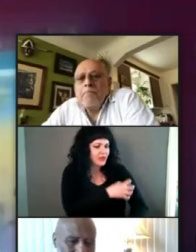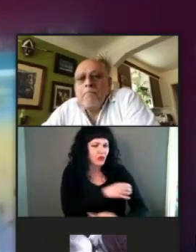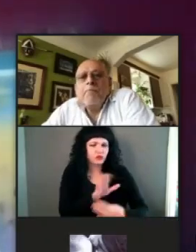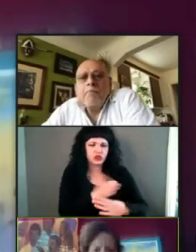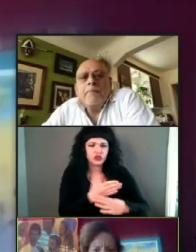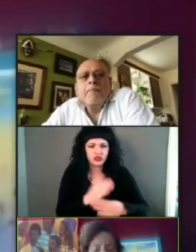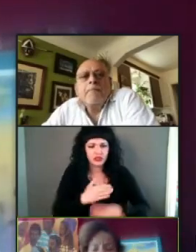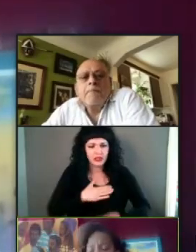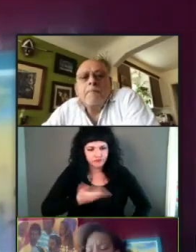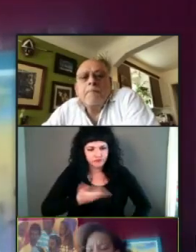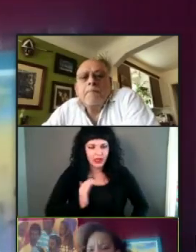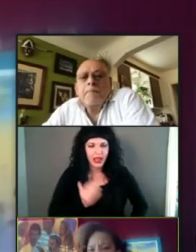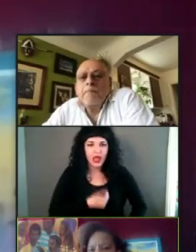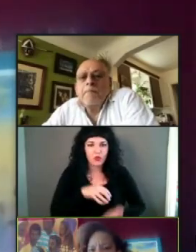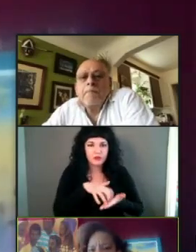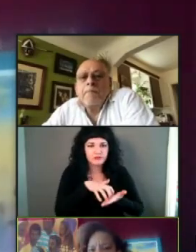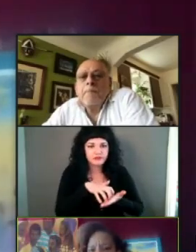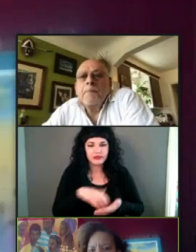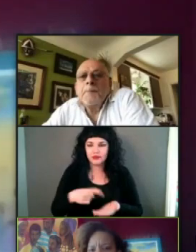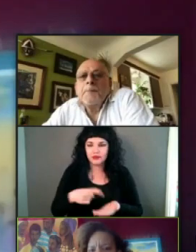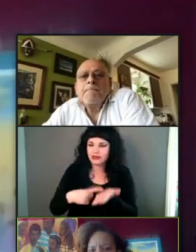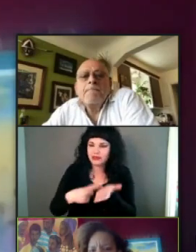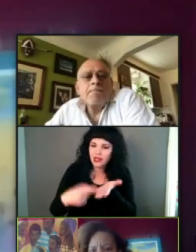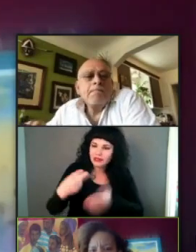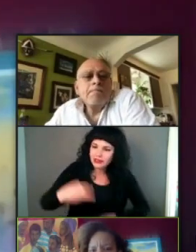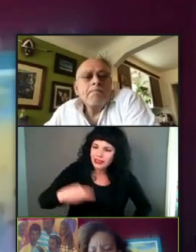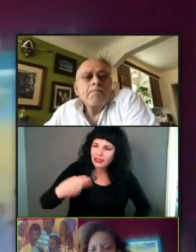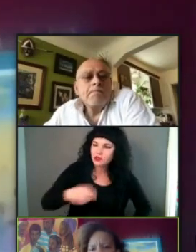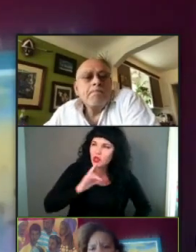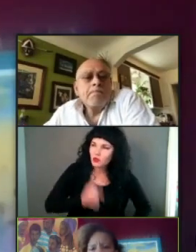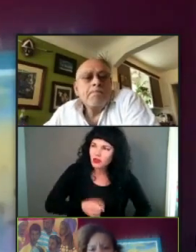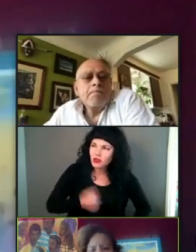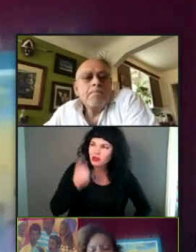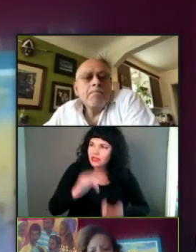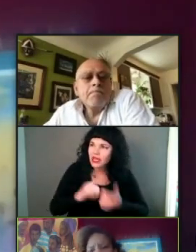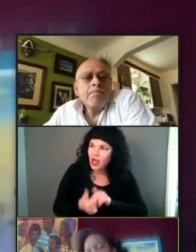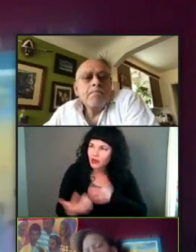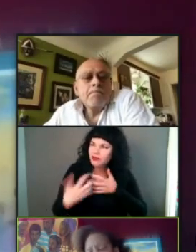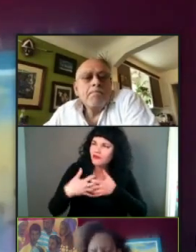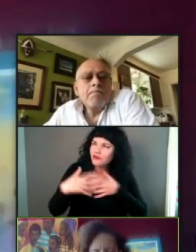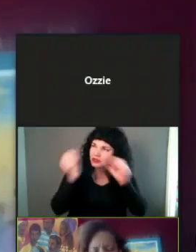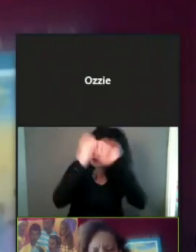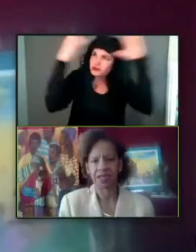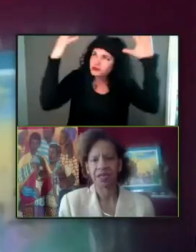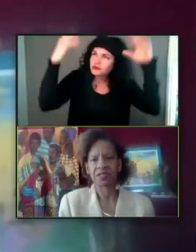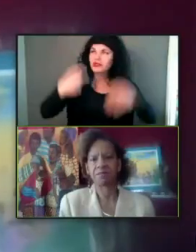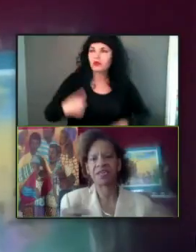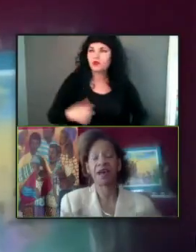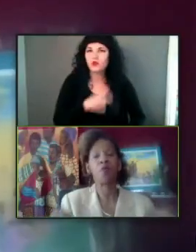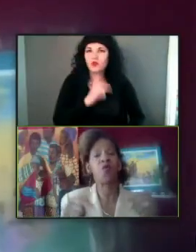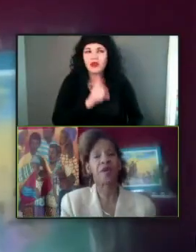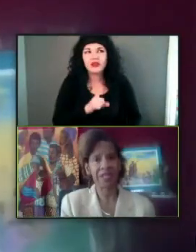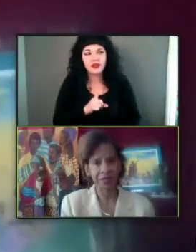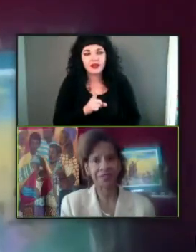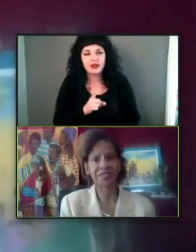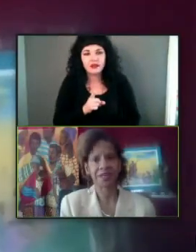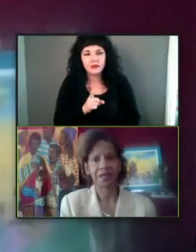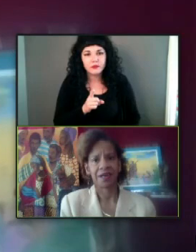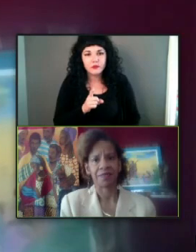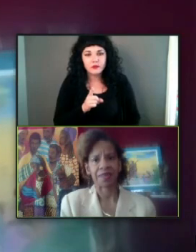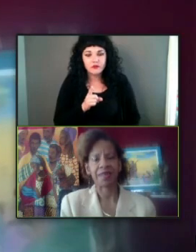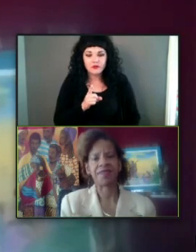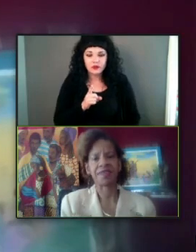context, and at the same time, be specific and general enough that there's a place for all of us to become